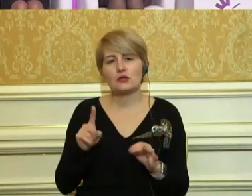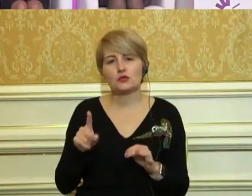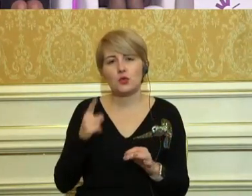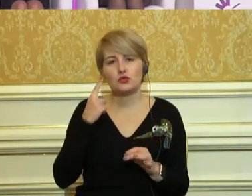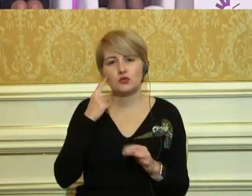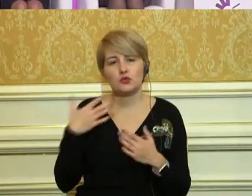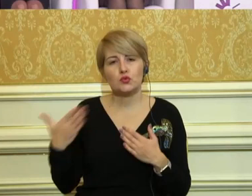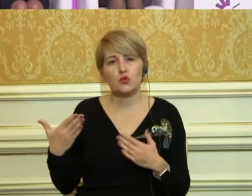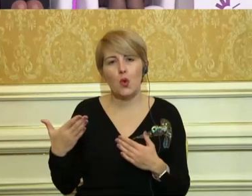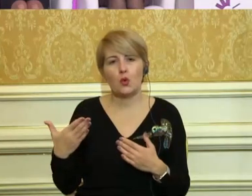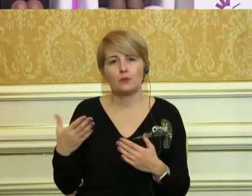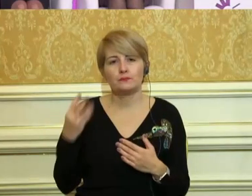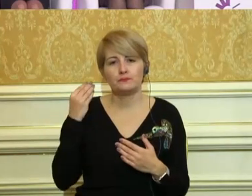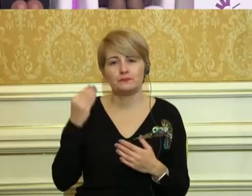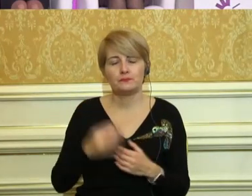understand how